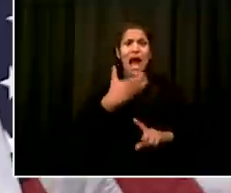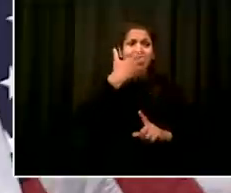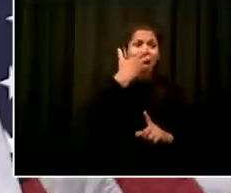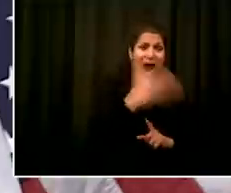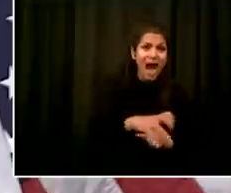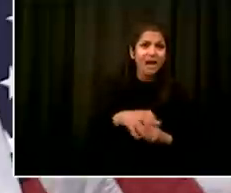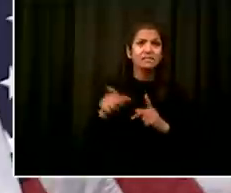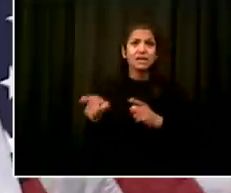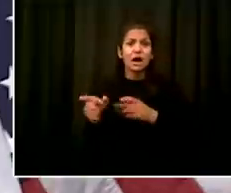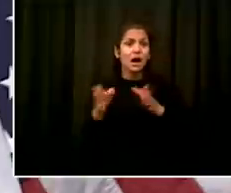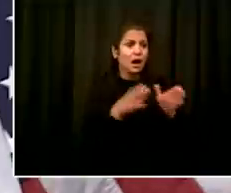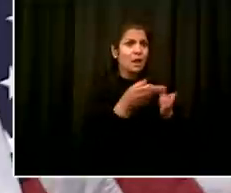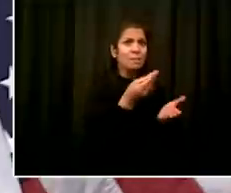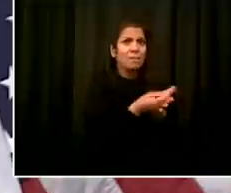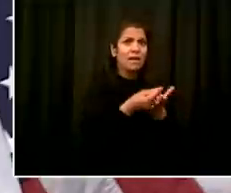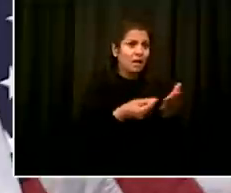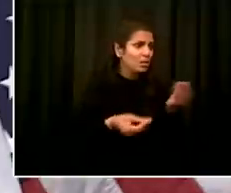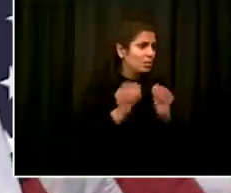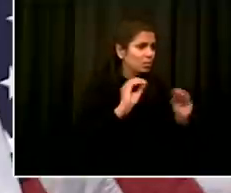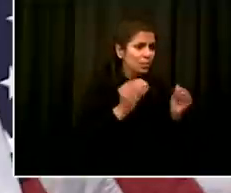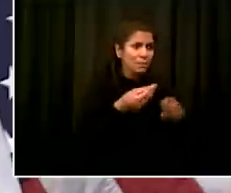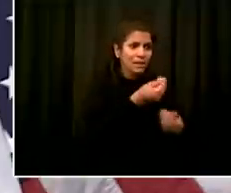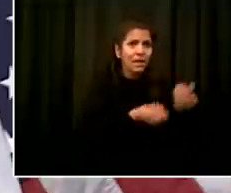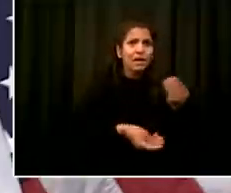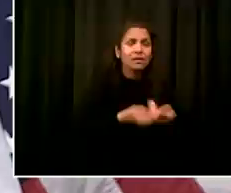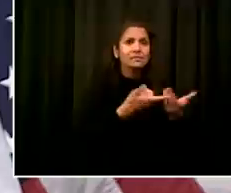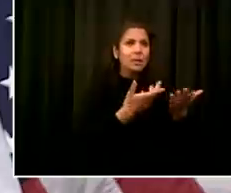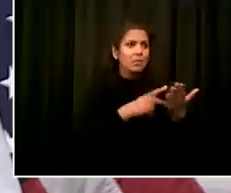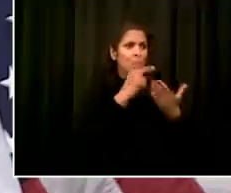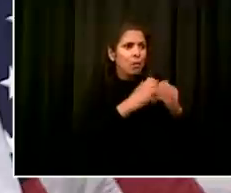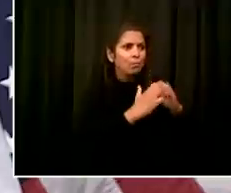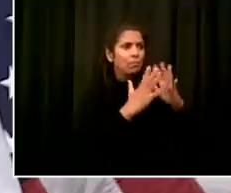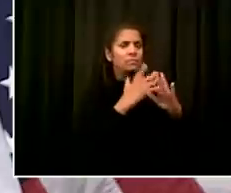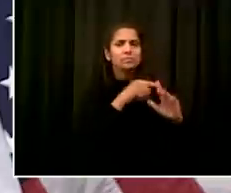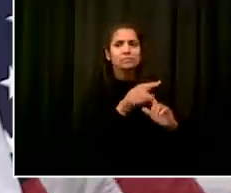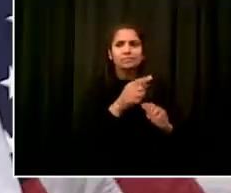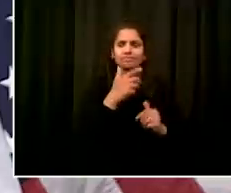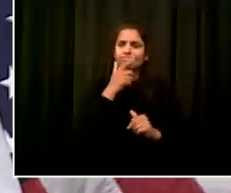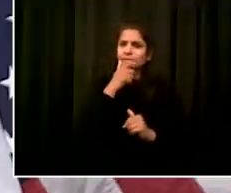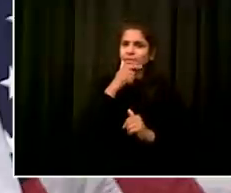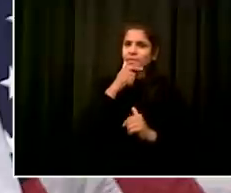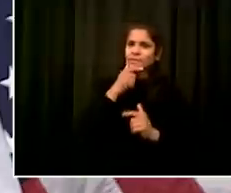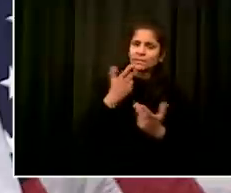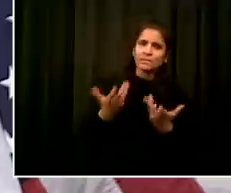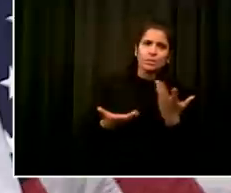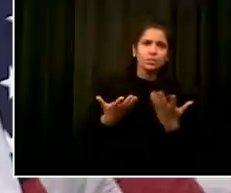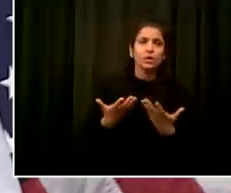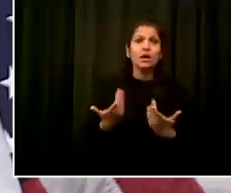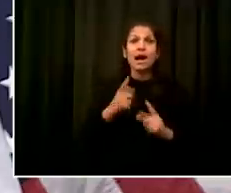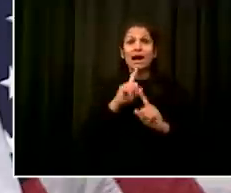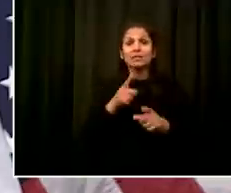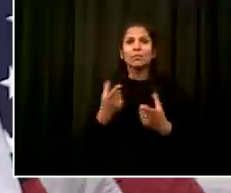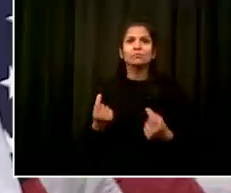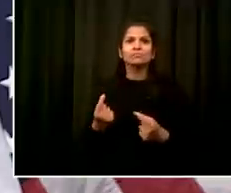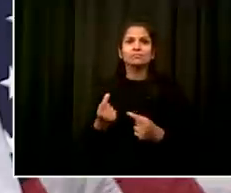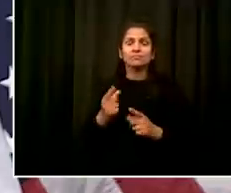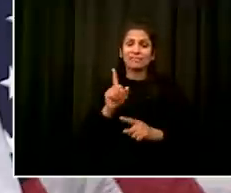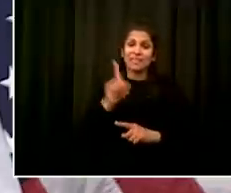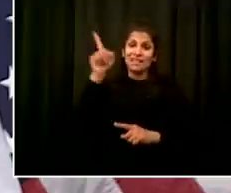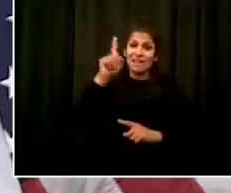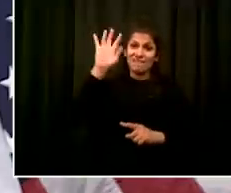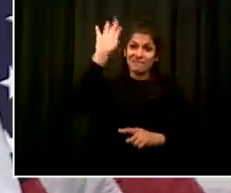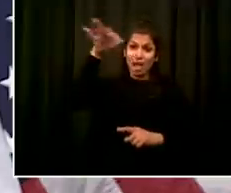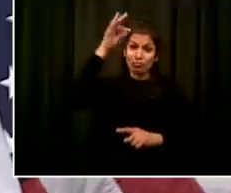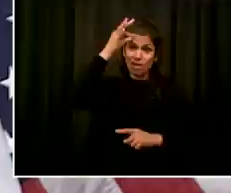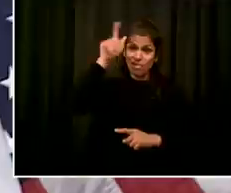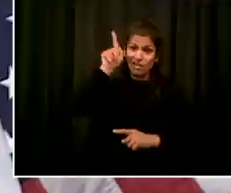generations. The answer is we need the stimulus in Washington, which, Gloria, I don't know if the stimulus is more or less likely because of the events